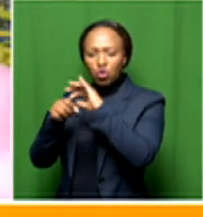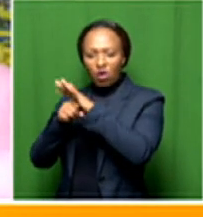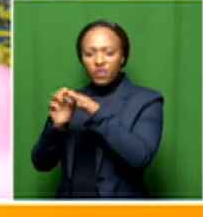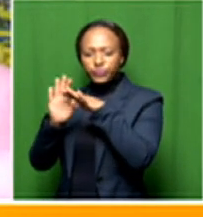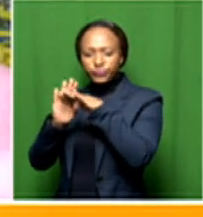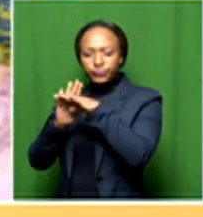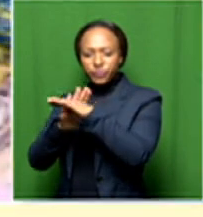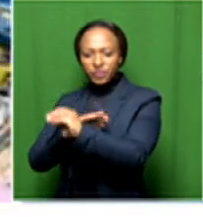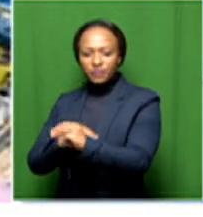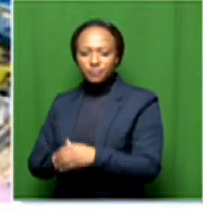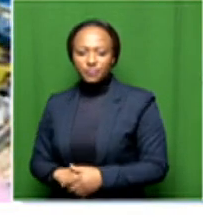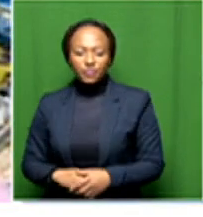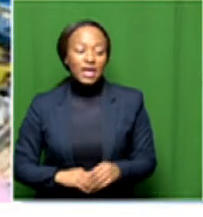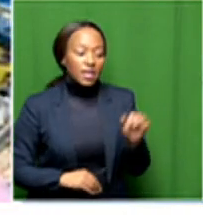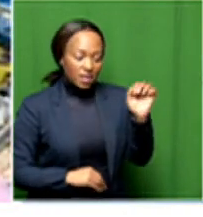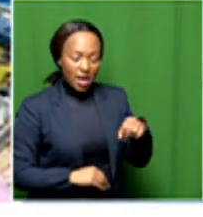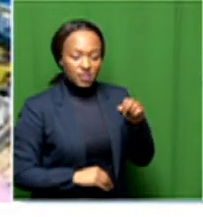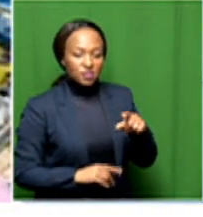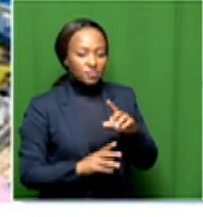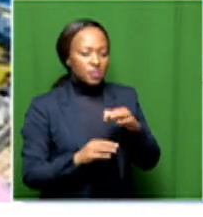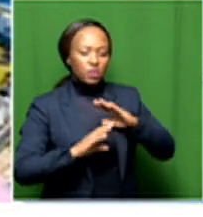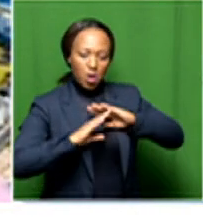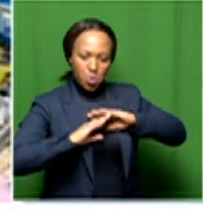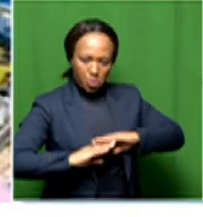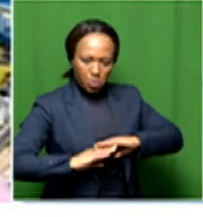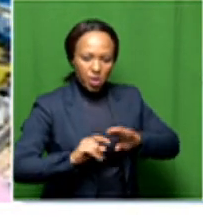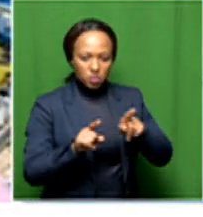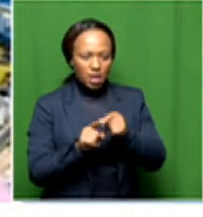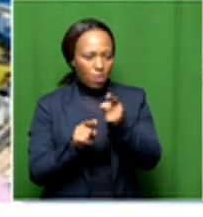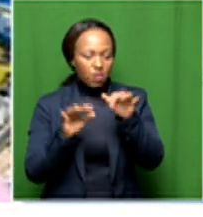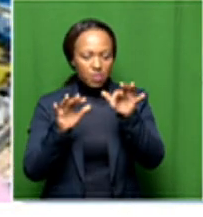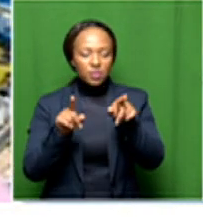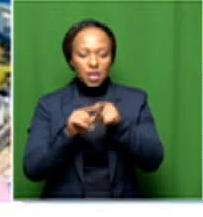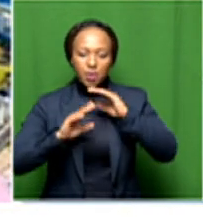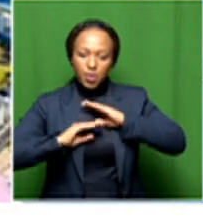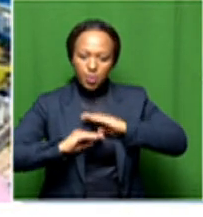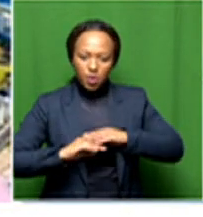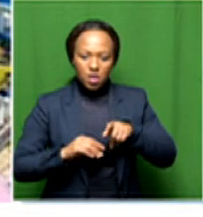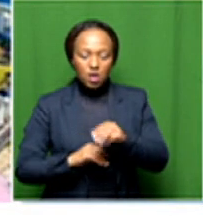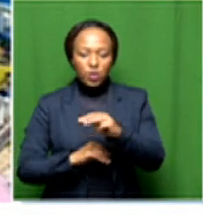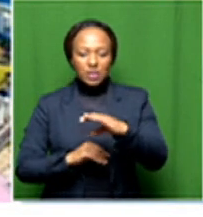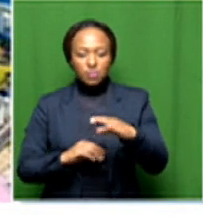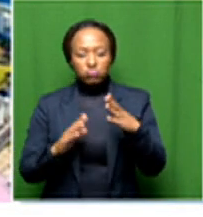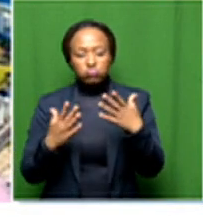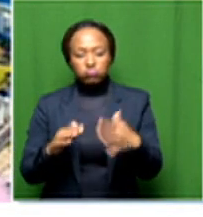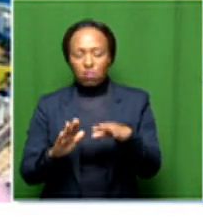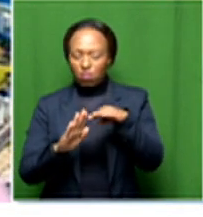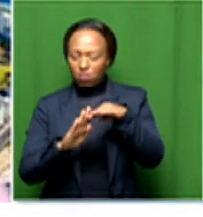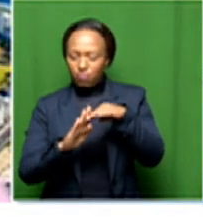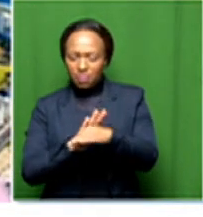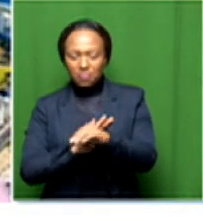Well, yes, I'm actually quite relieved, and I think everybody is. Here in the Western Cape, the case burden has dropped by